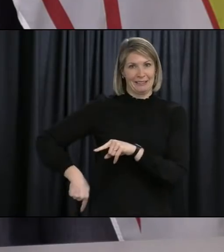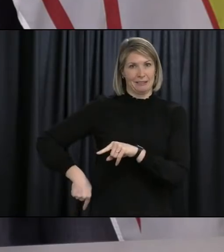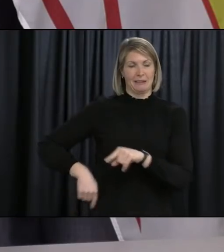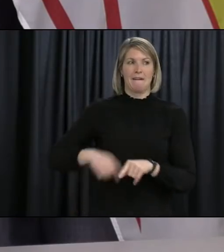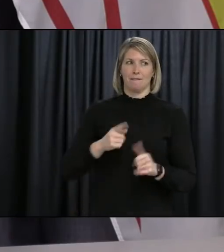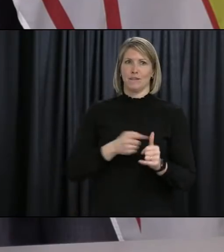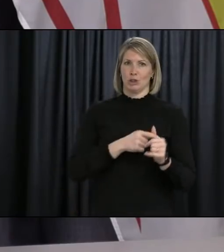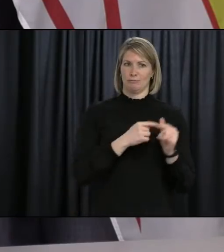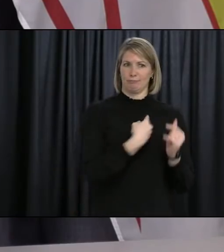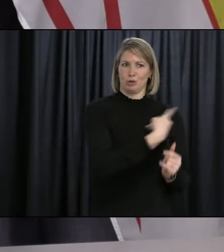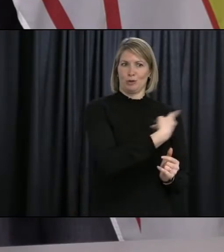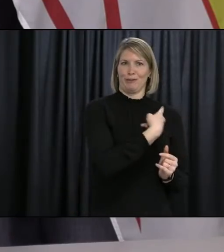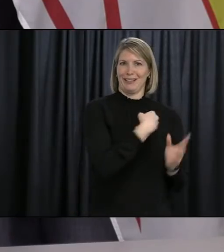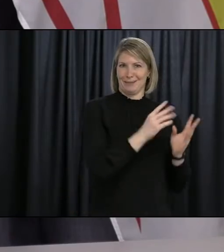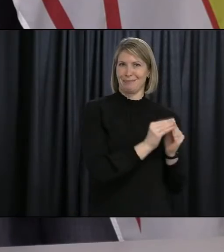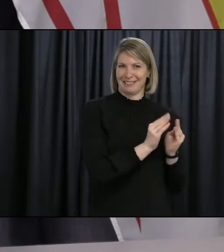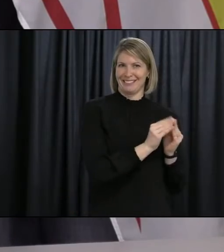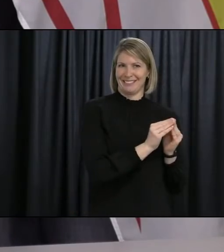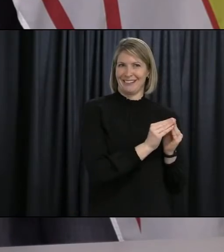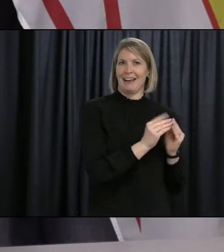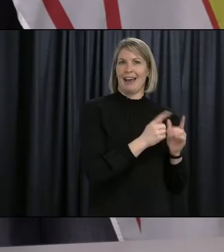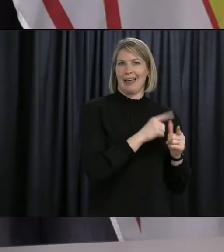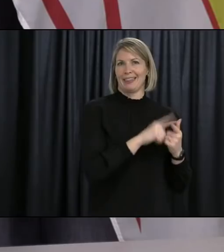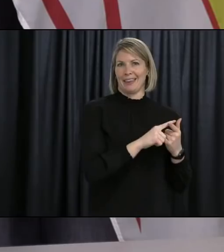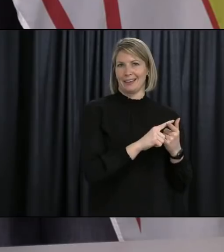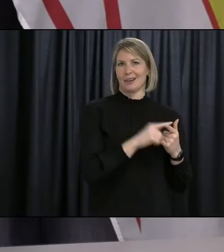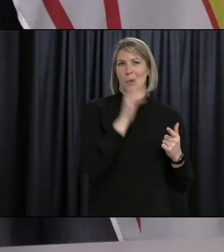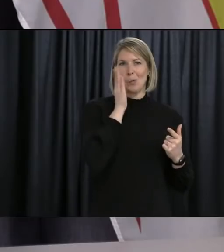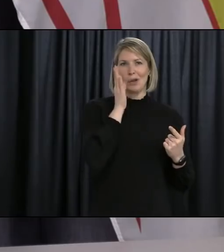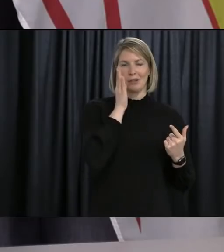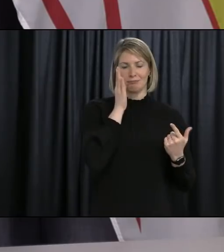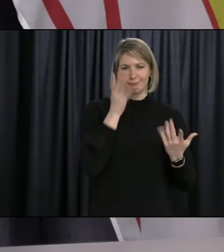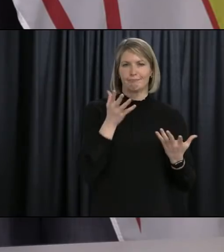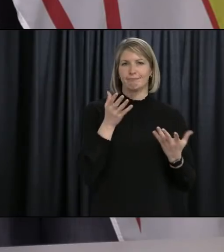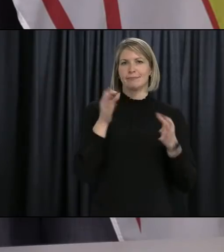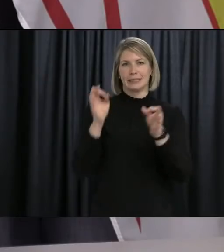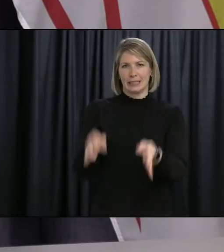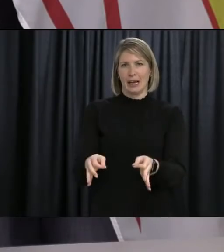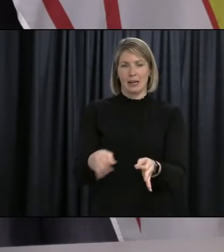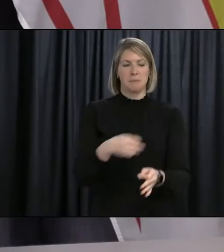So, but we are having conversations about it.